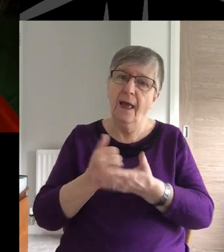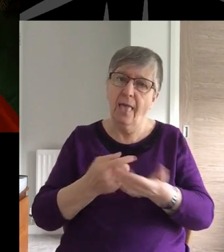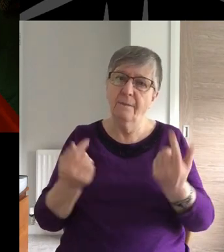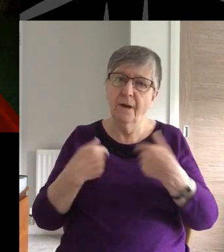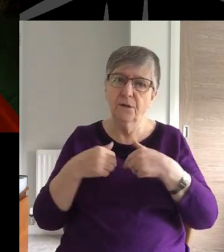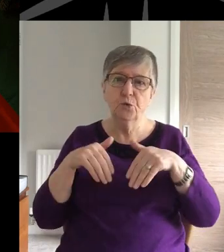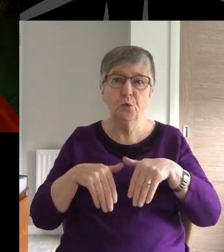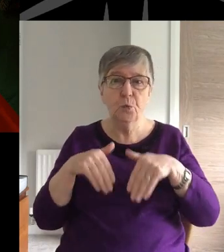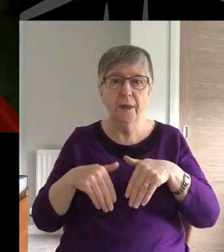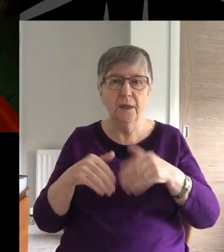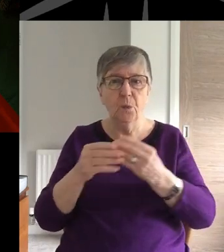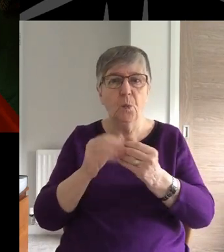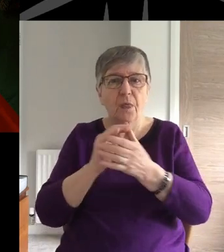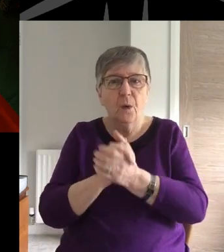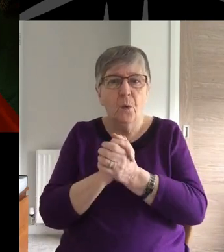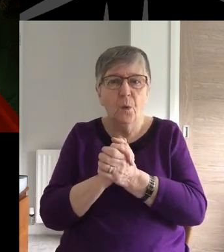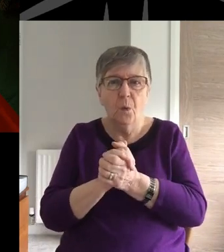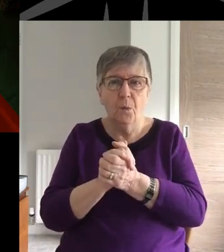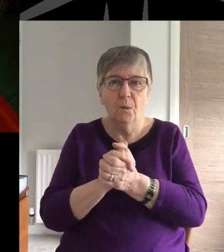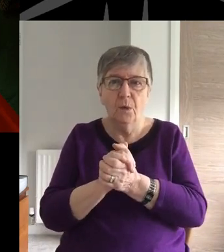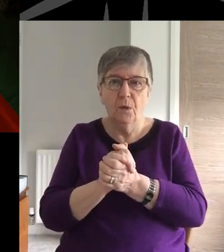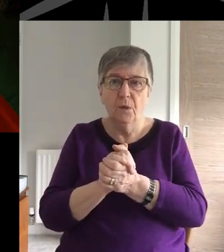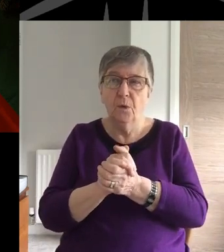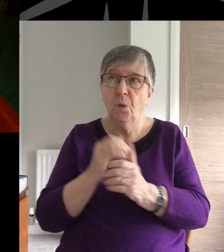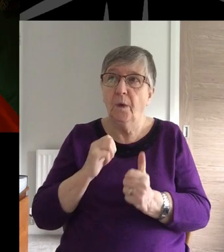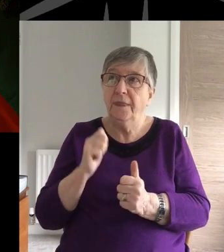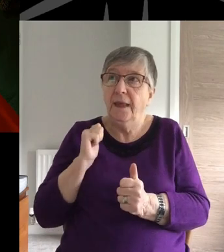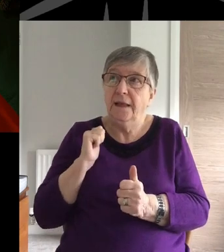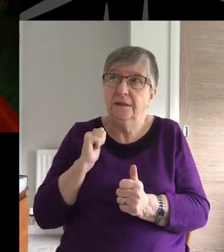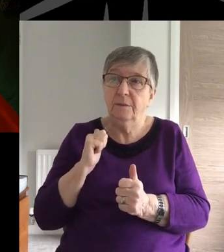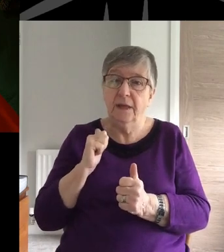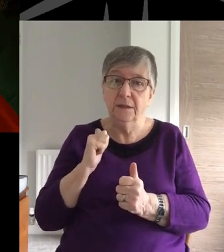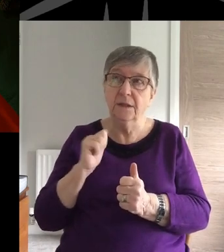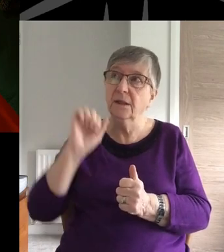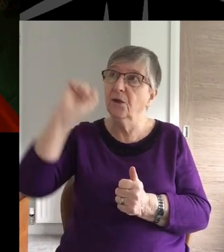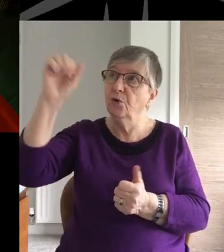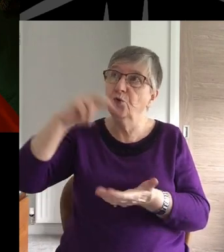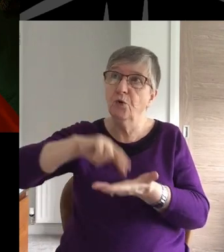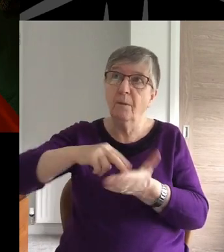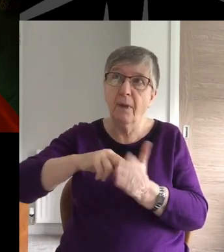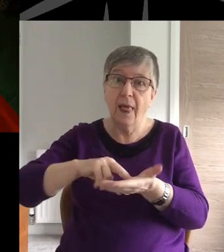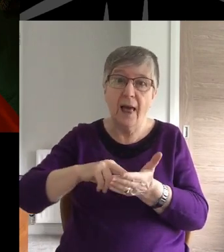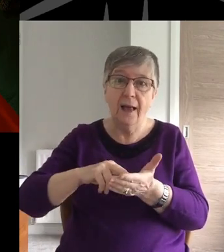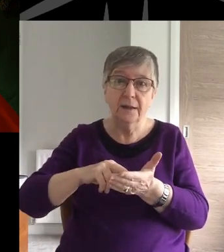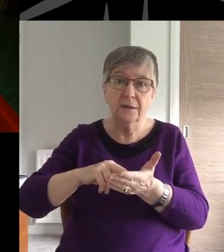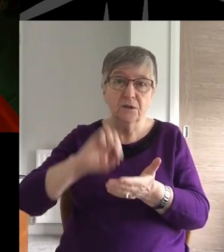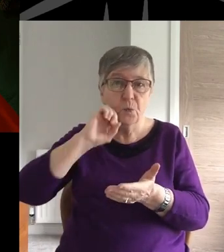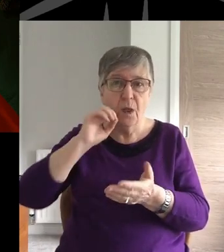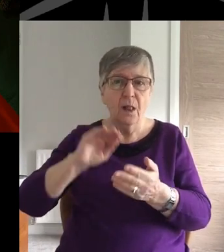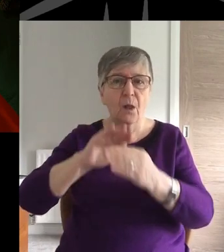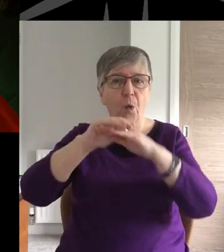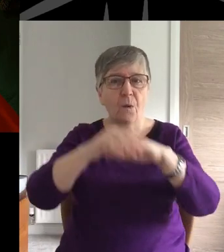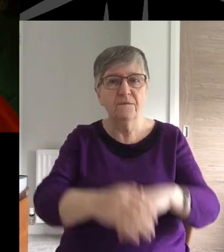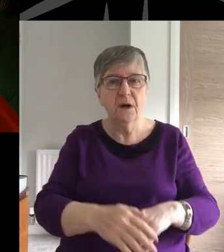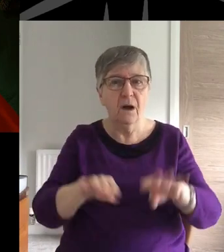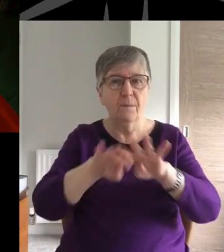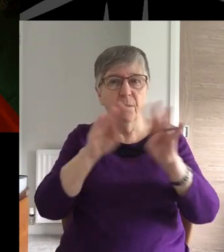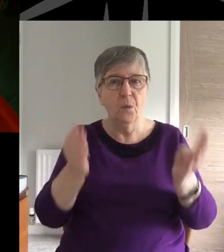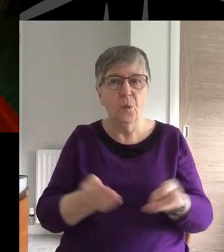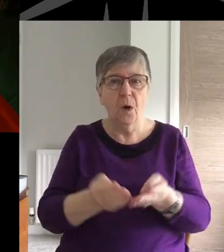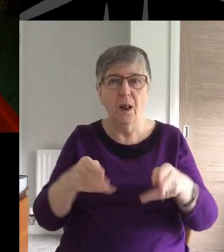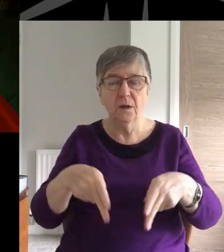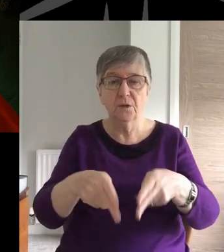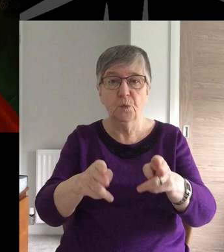might we wait with hope, with growing expectation that the plans and purposes and ways of God will